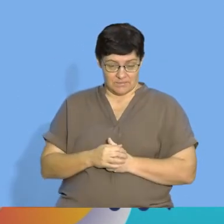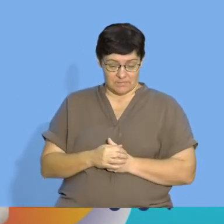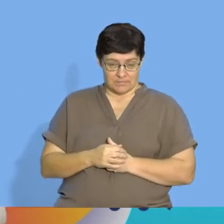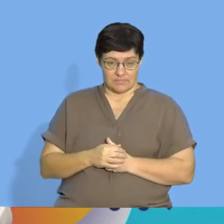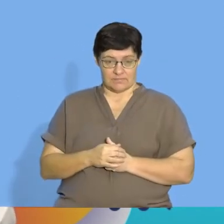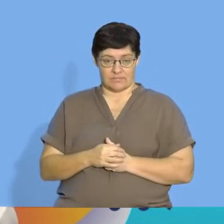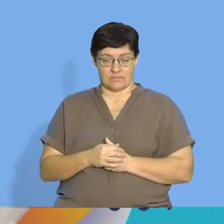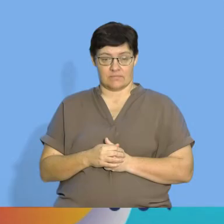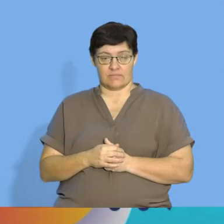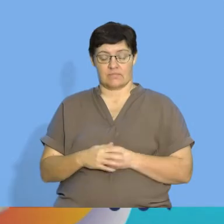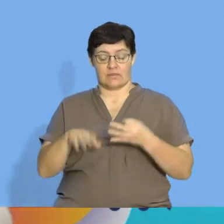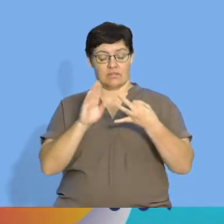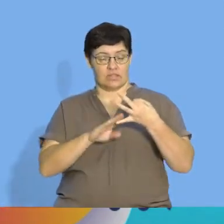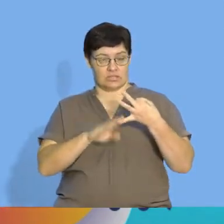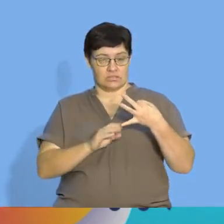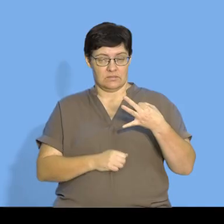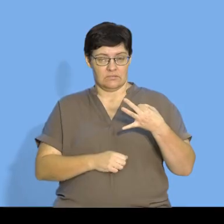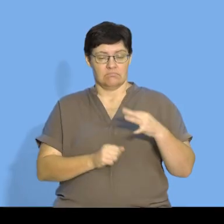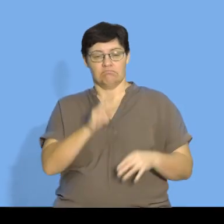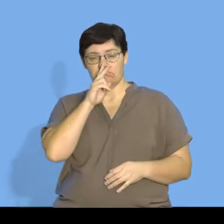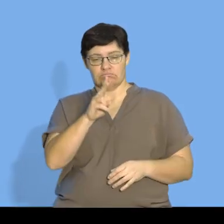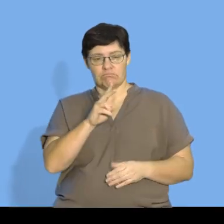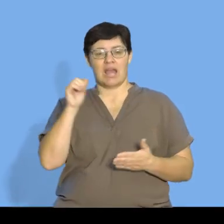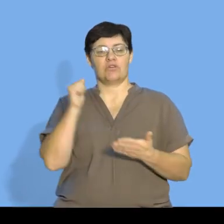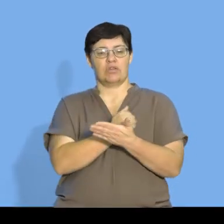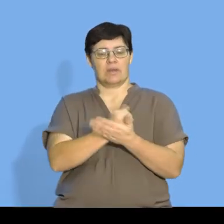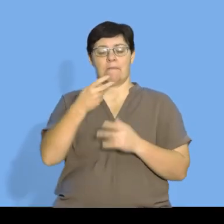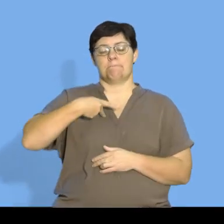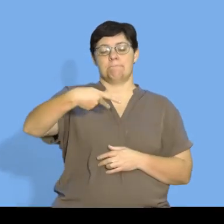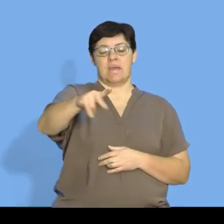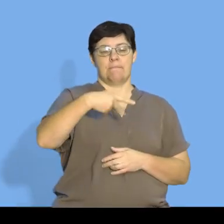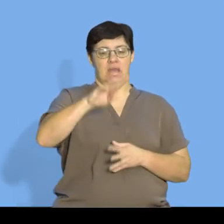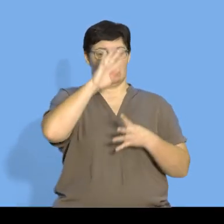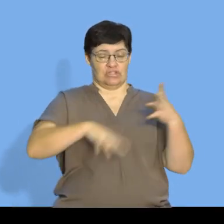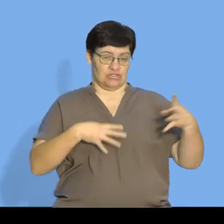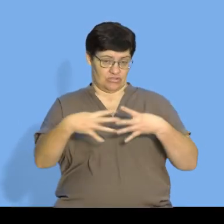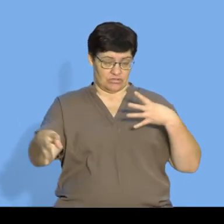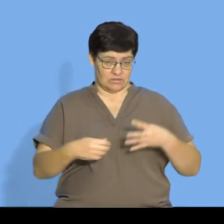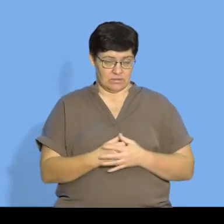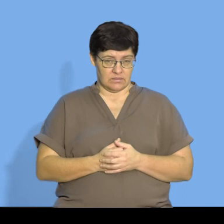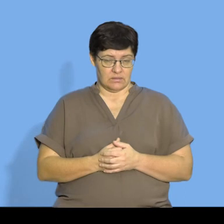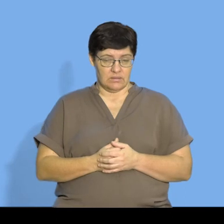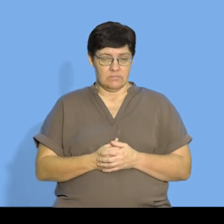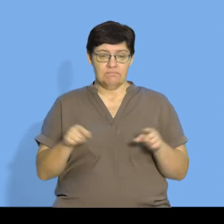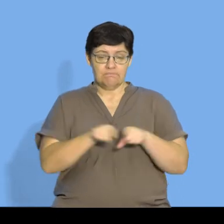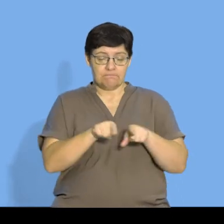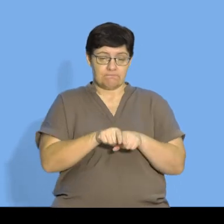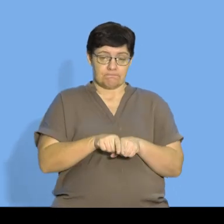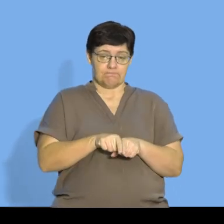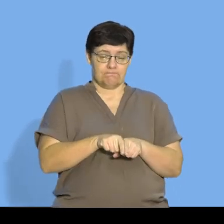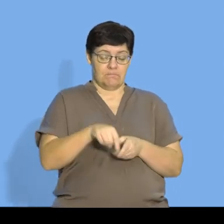collection schedule. We also looked at the creditors payment schedule, and you saw